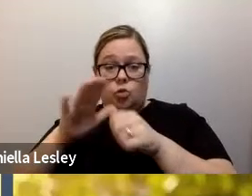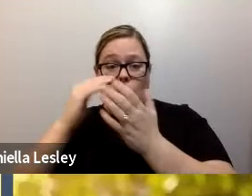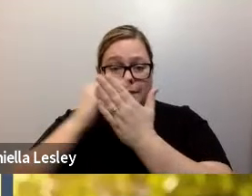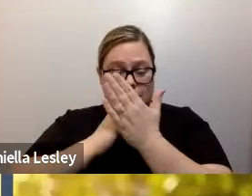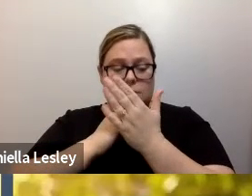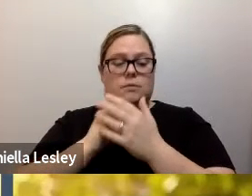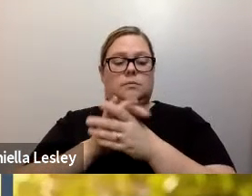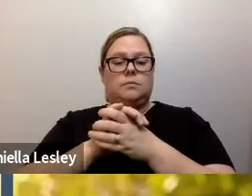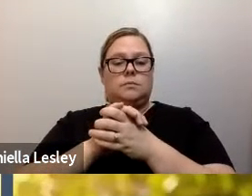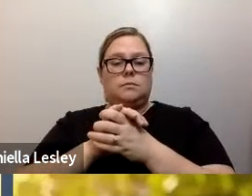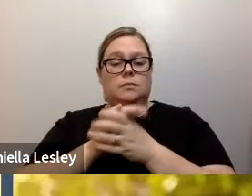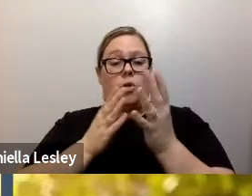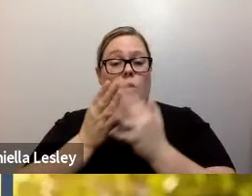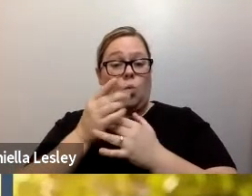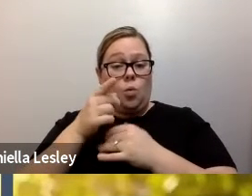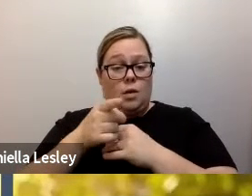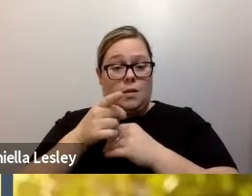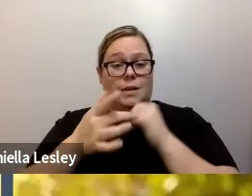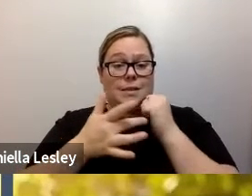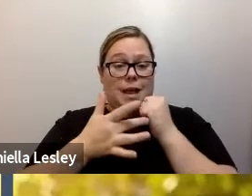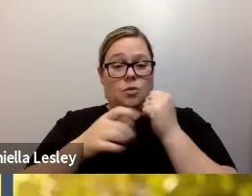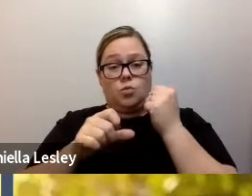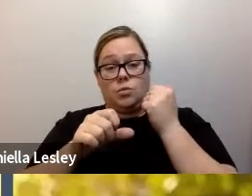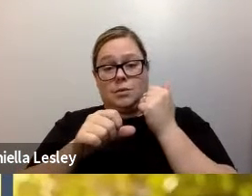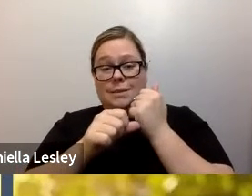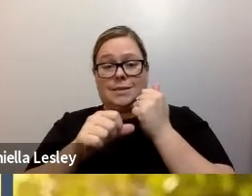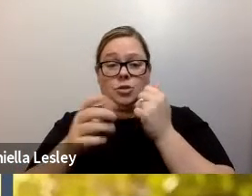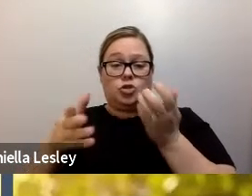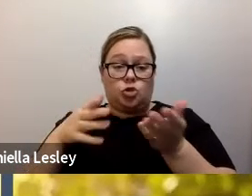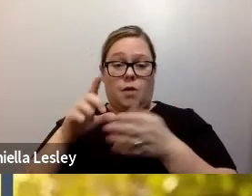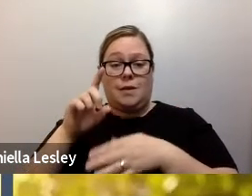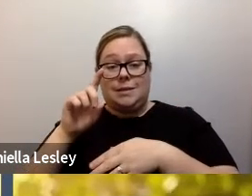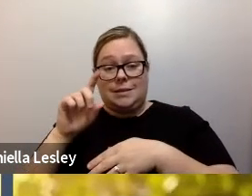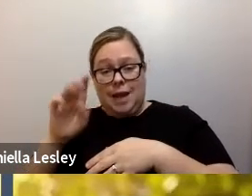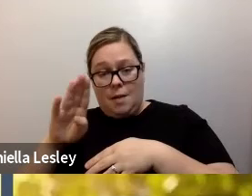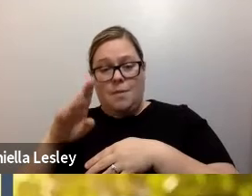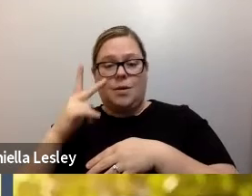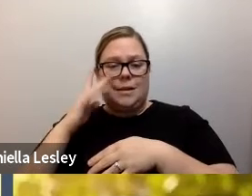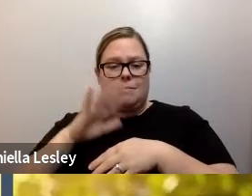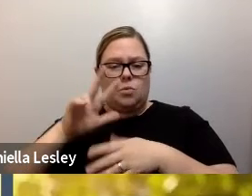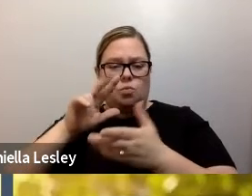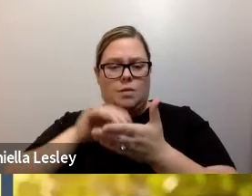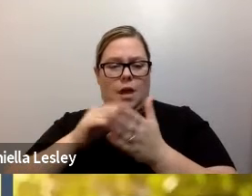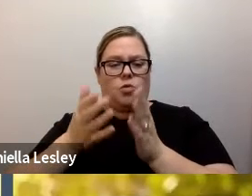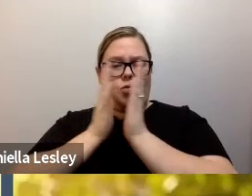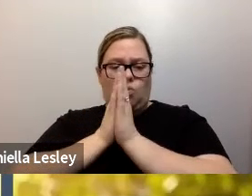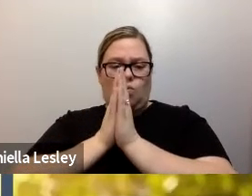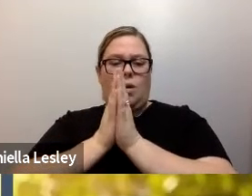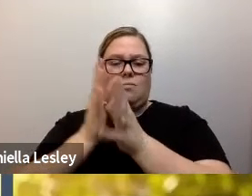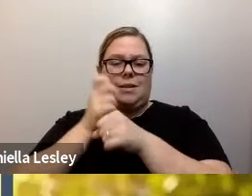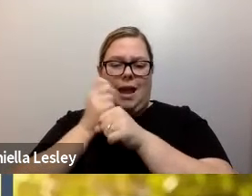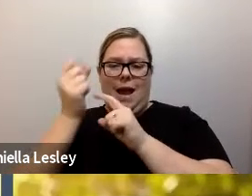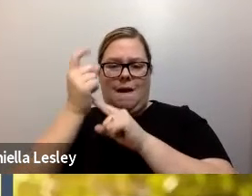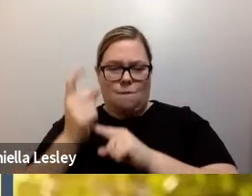listing. And through this technical assistance service and database, we see about 3,000 requests come in a year to utilize